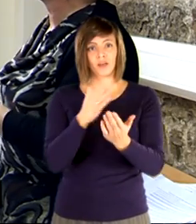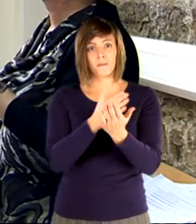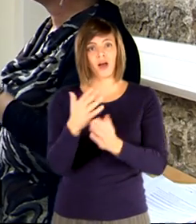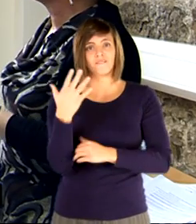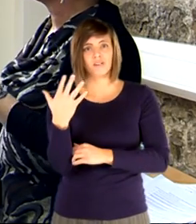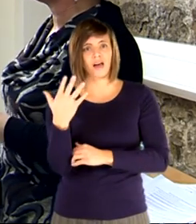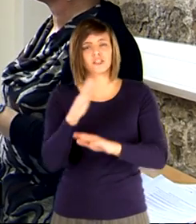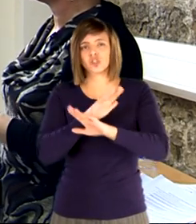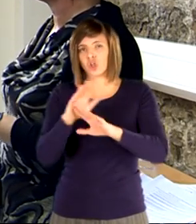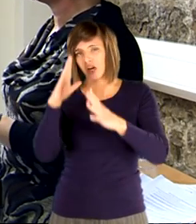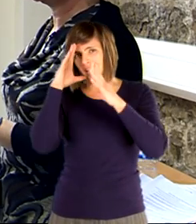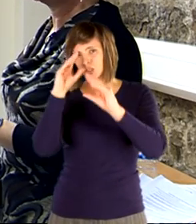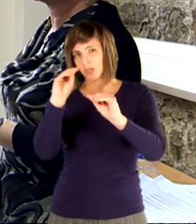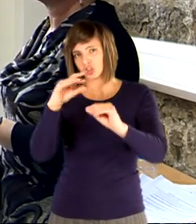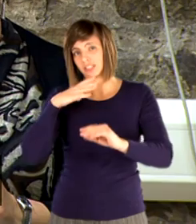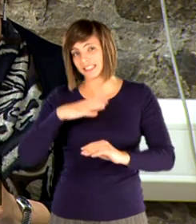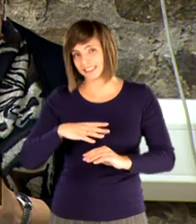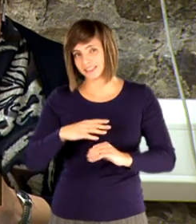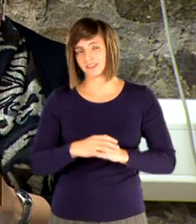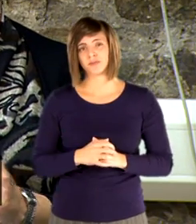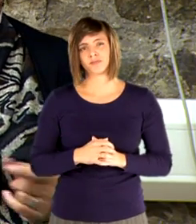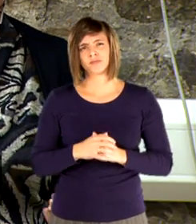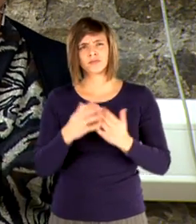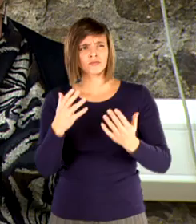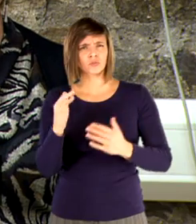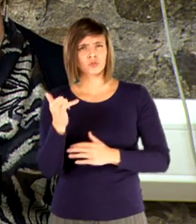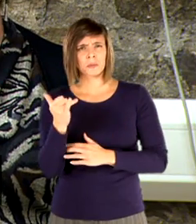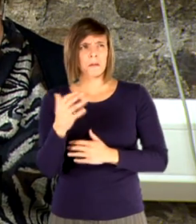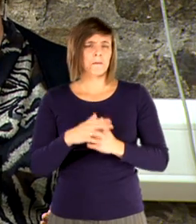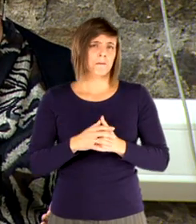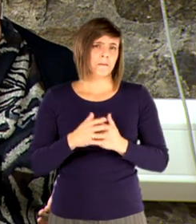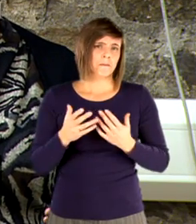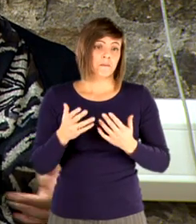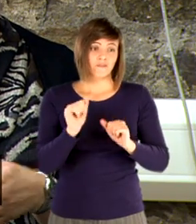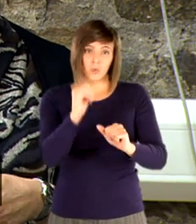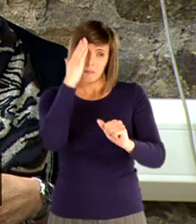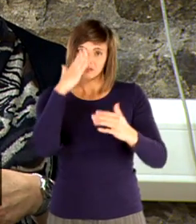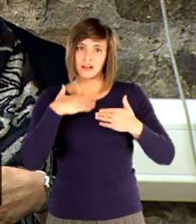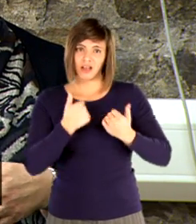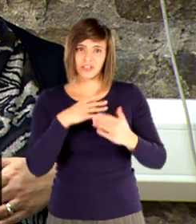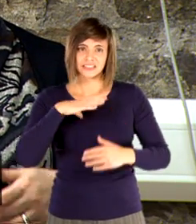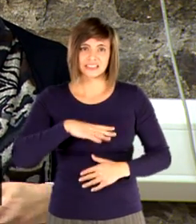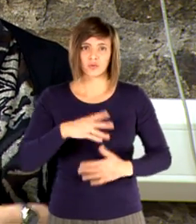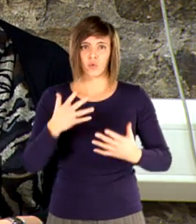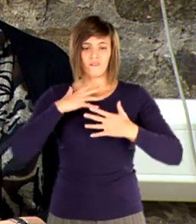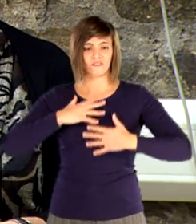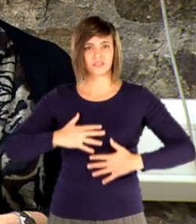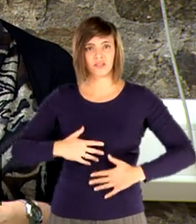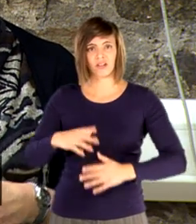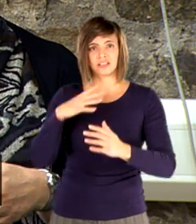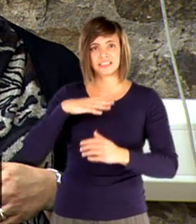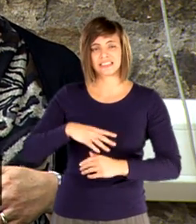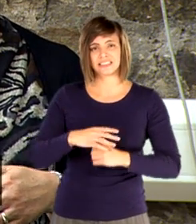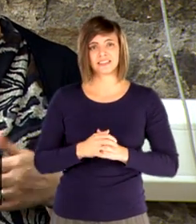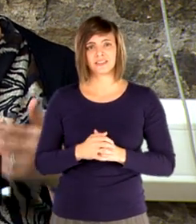Part 5 is non-educational needs. So sometimes it could be to do with mental health needs, or for a physical